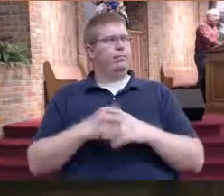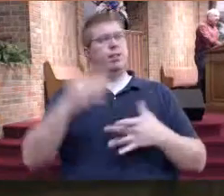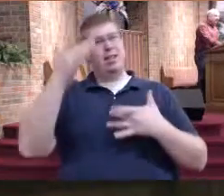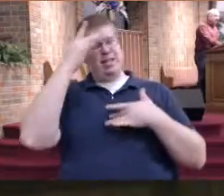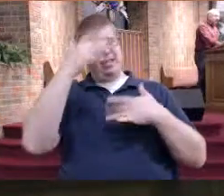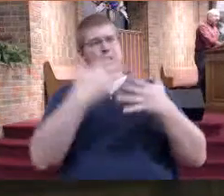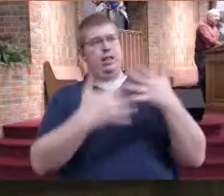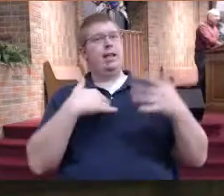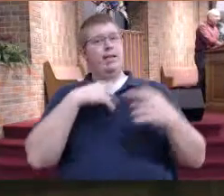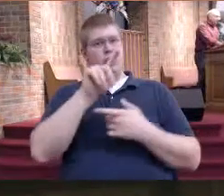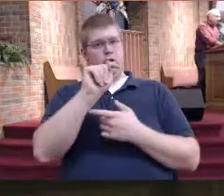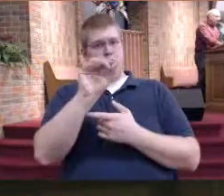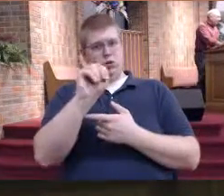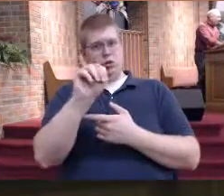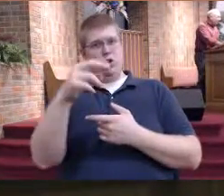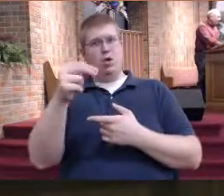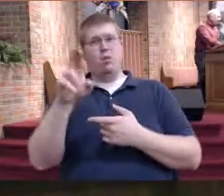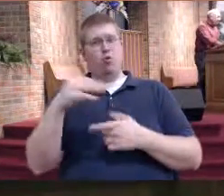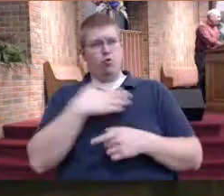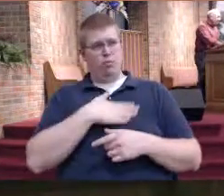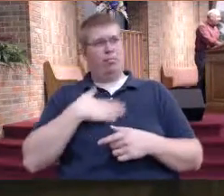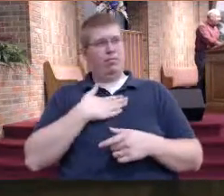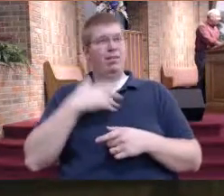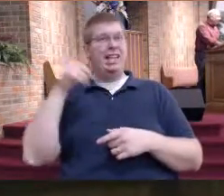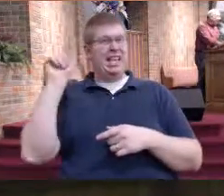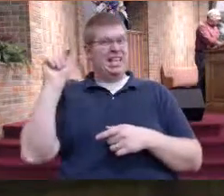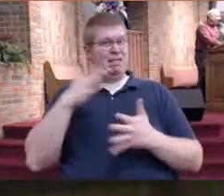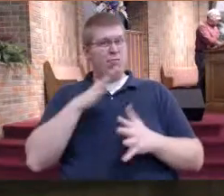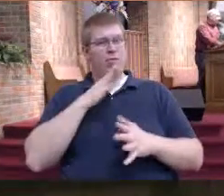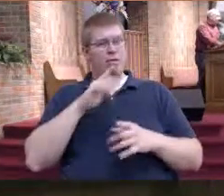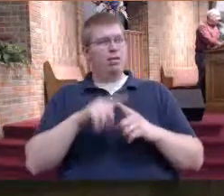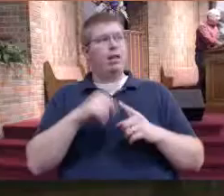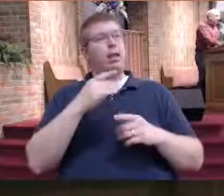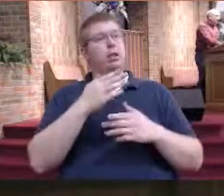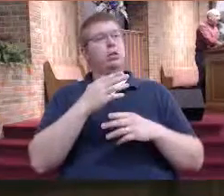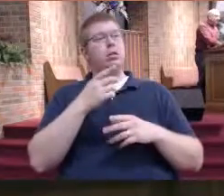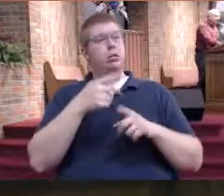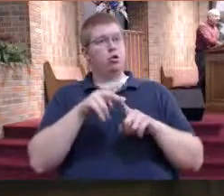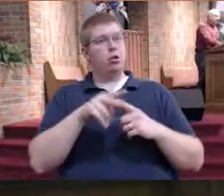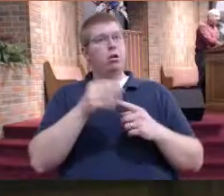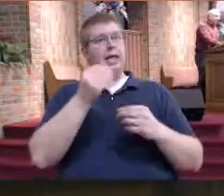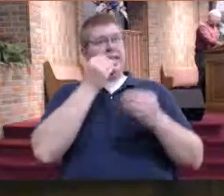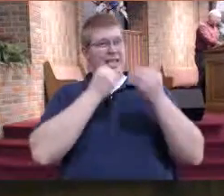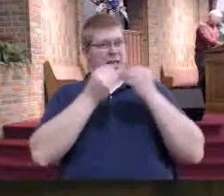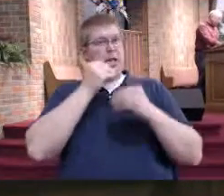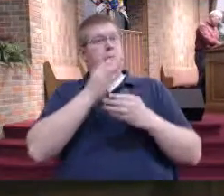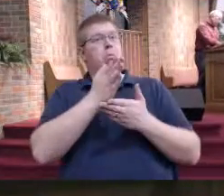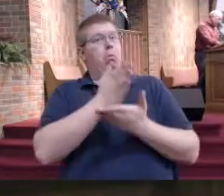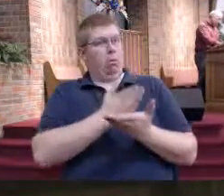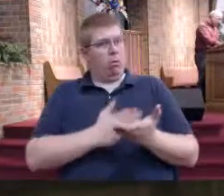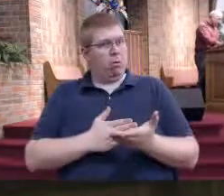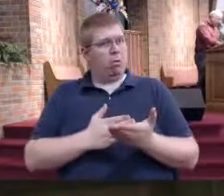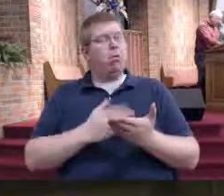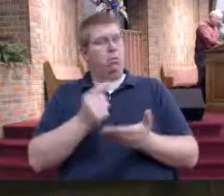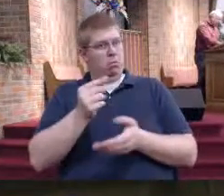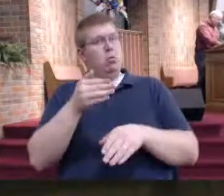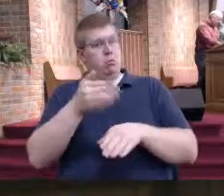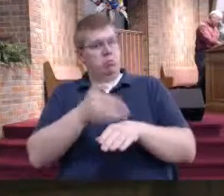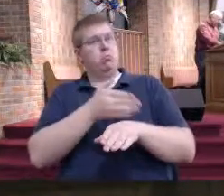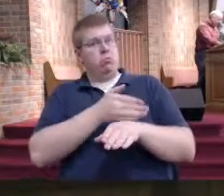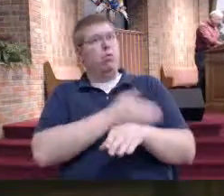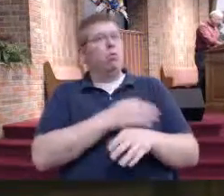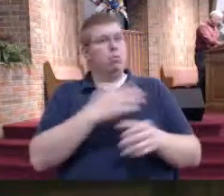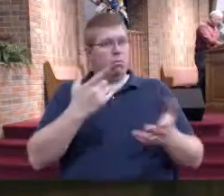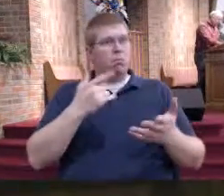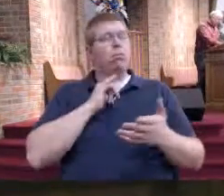Tim mentioned tonight in the Bible class in here that Tom was actually eating a little bit of food, so a little bit of an improvement, so continue to pray for